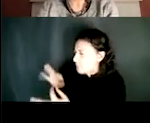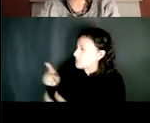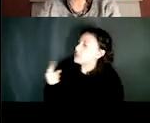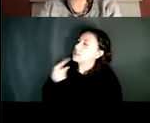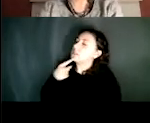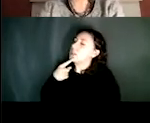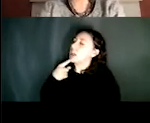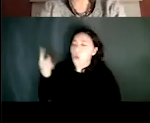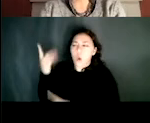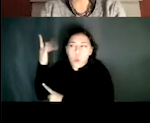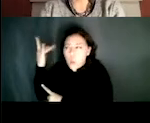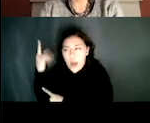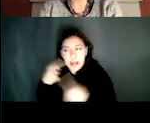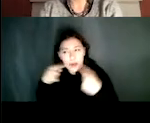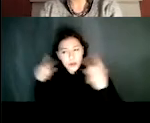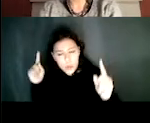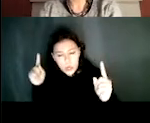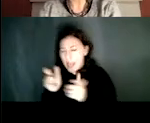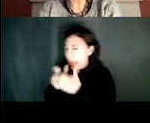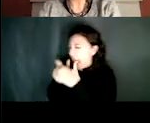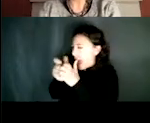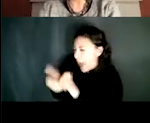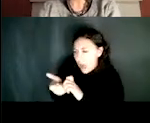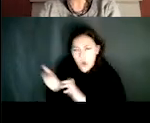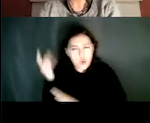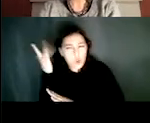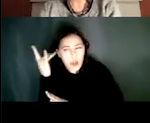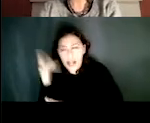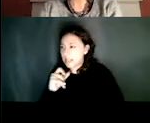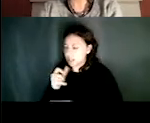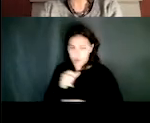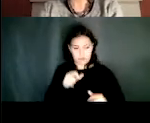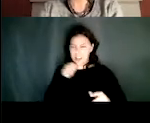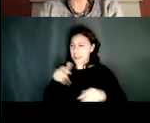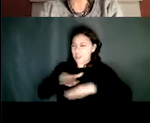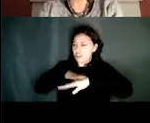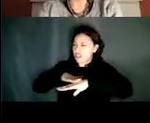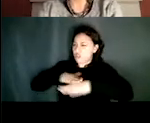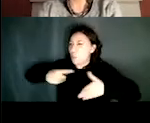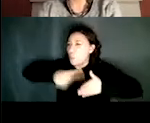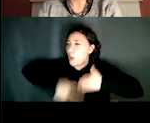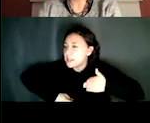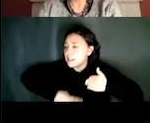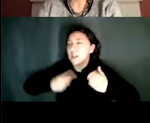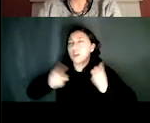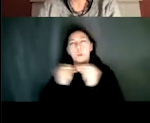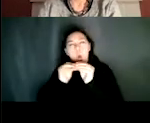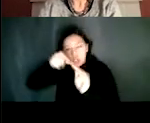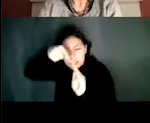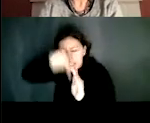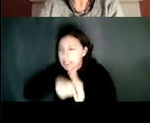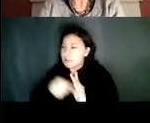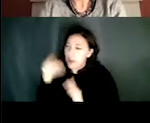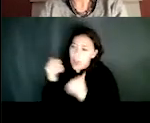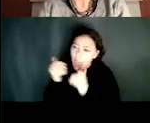she pushed me to pursue the how and the why. She was inspiring me to think like a scientist.